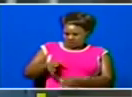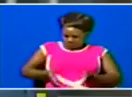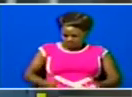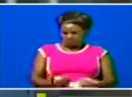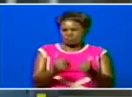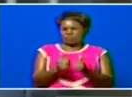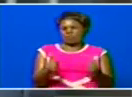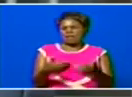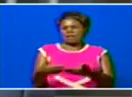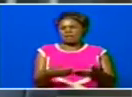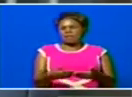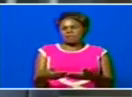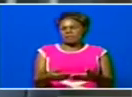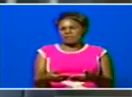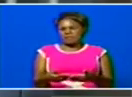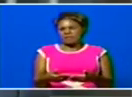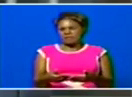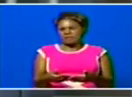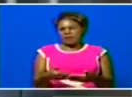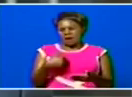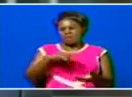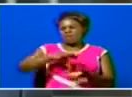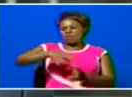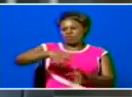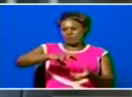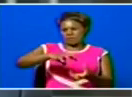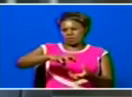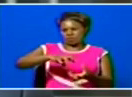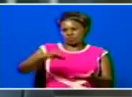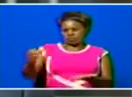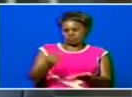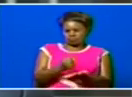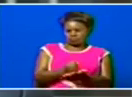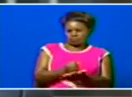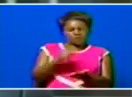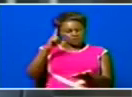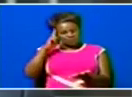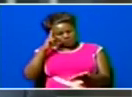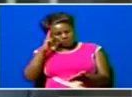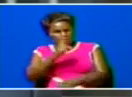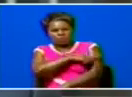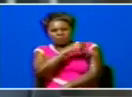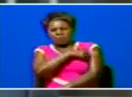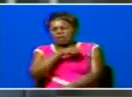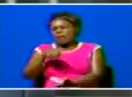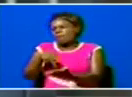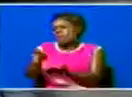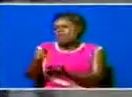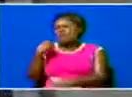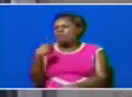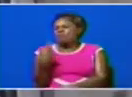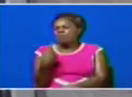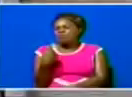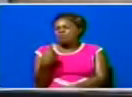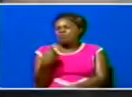delivers and the child, for one reason or the other, has complications that need admission or need hospital stay, who is going to cover?